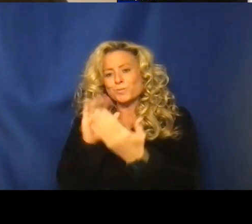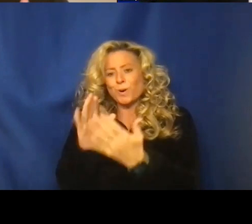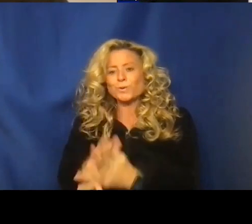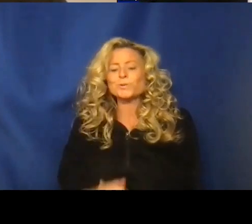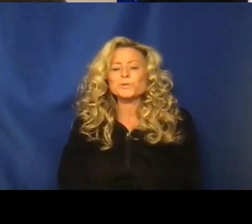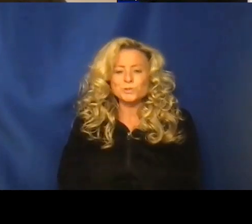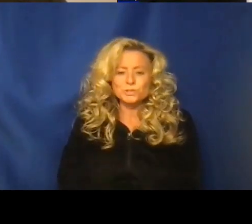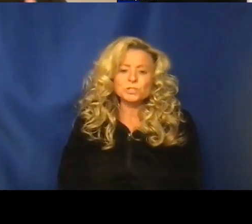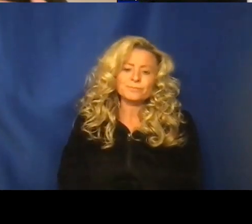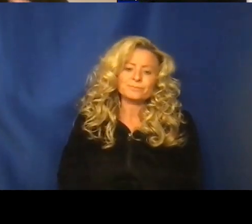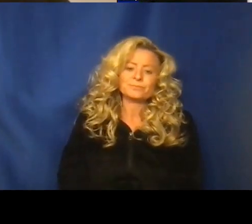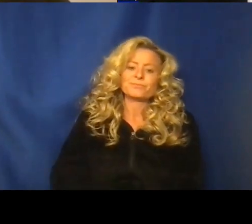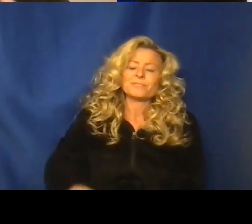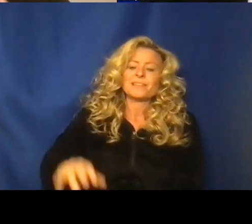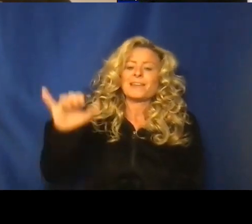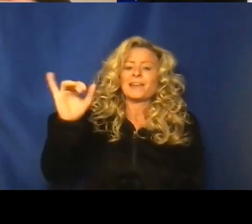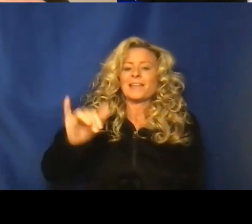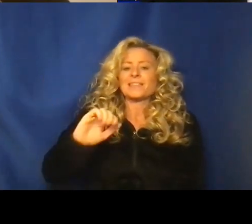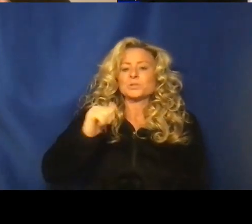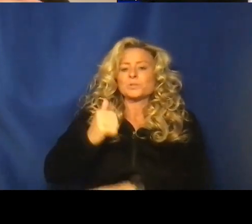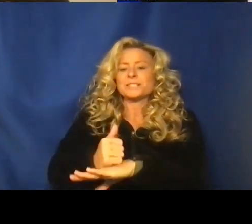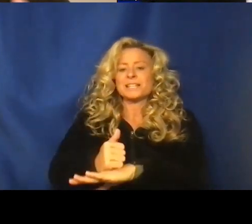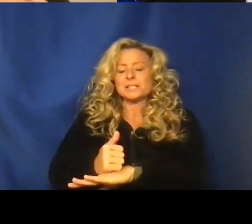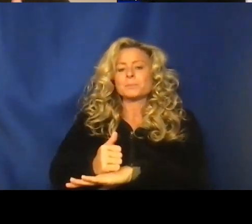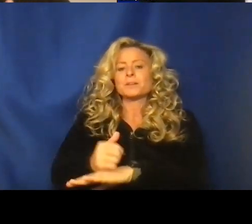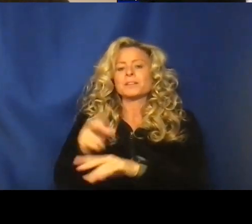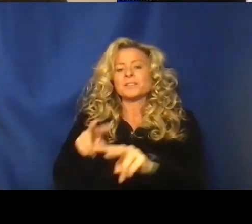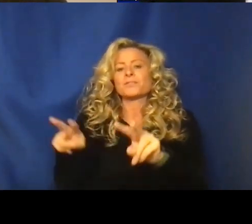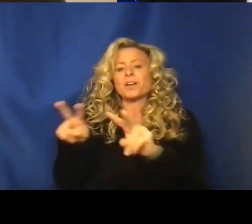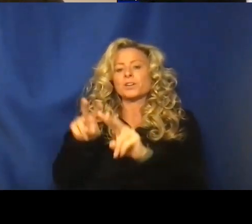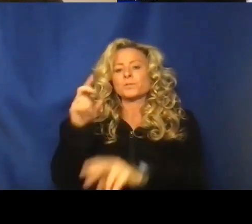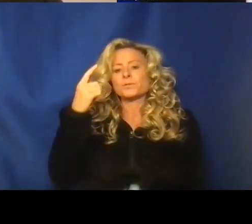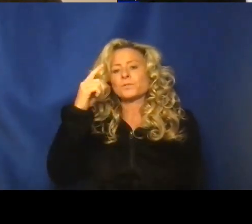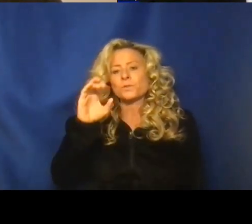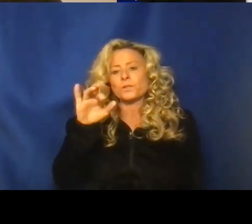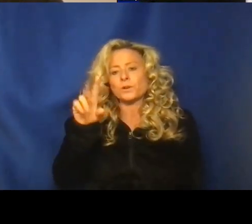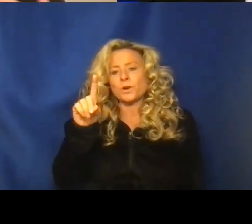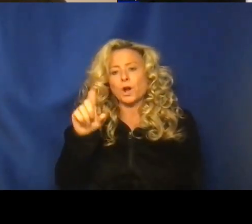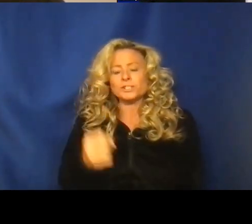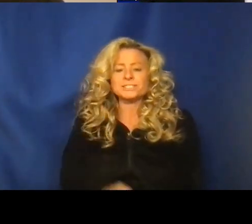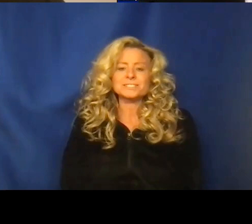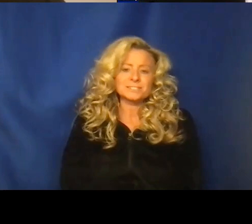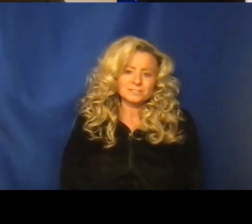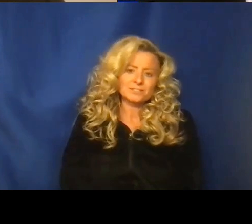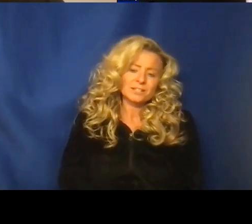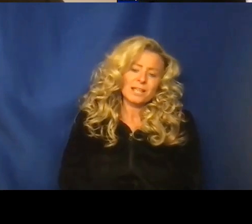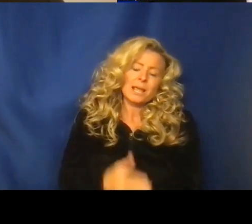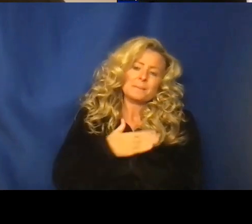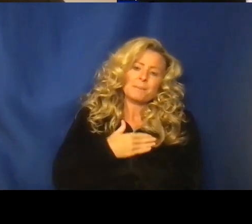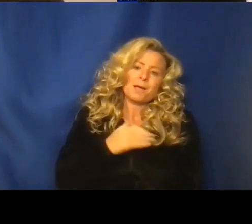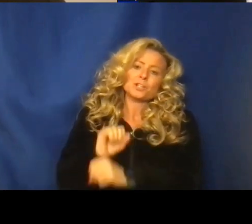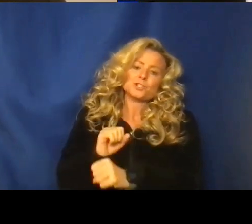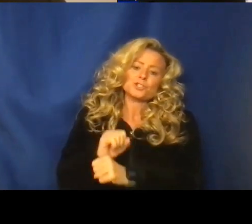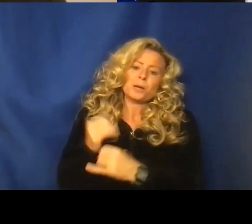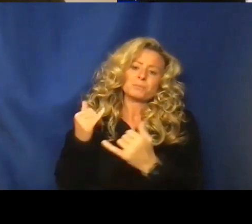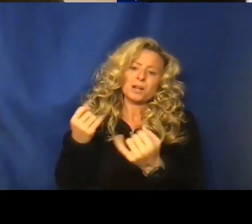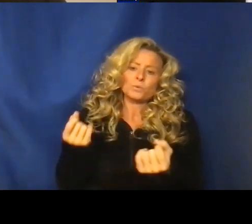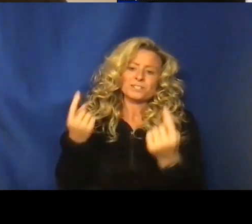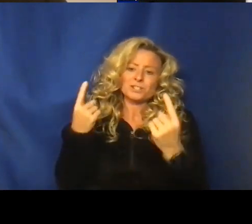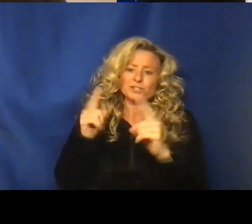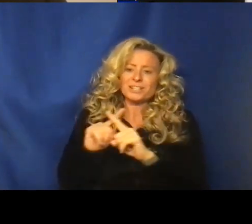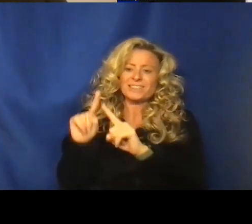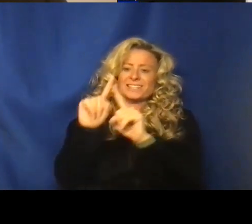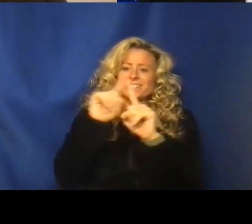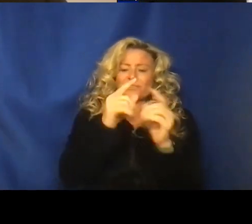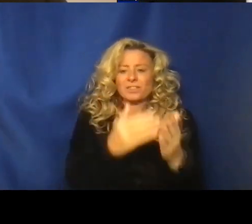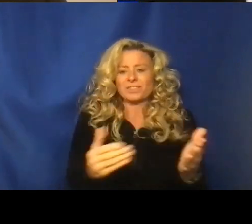so that's what I guess sets the floor of the value for the cards. And so a lot of what my job now is understanding the different things